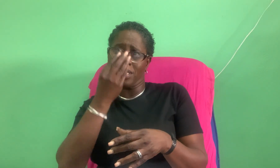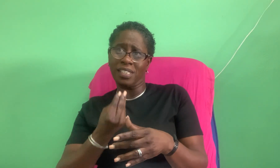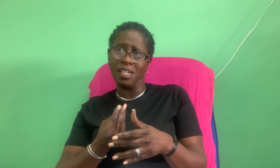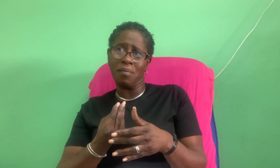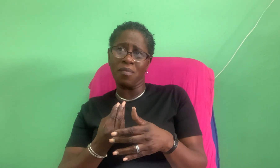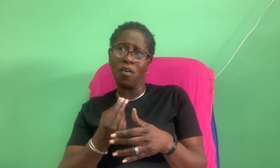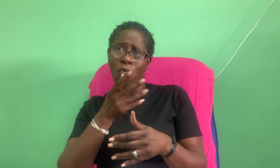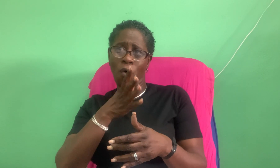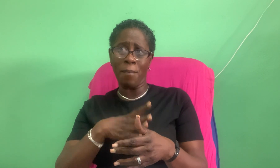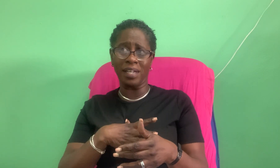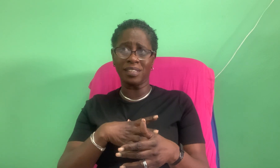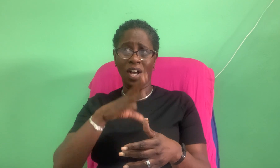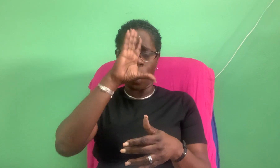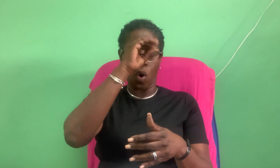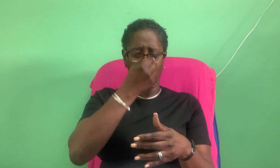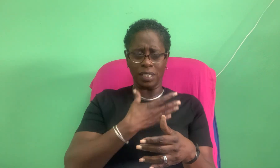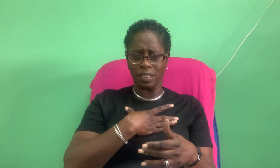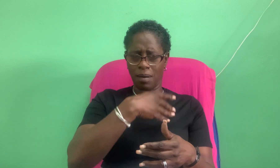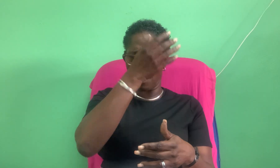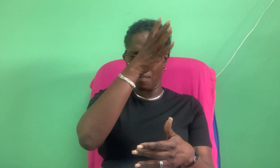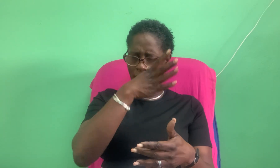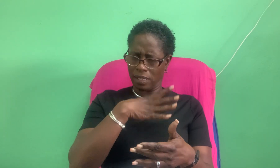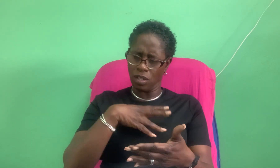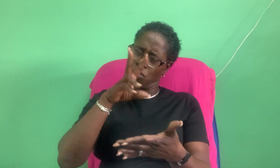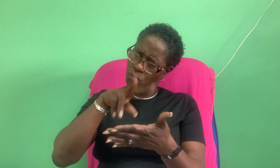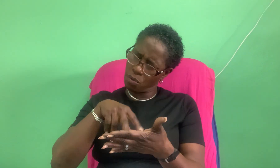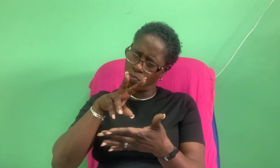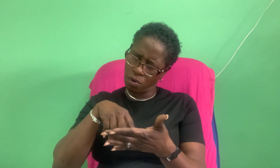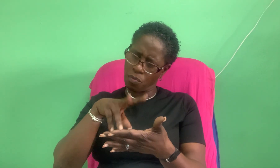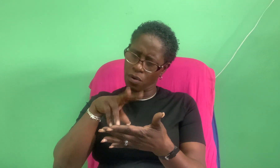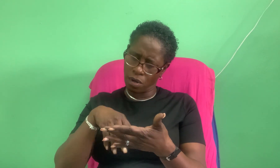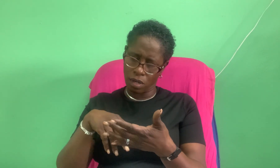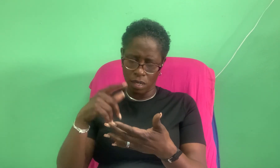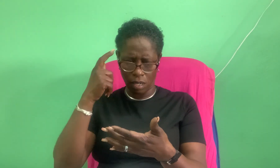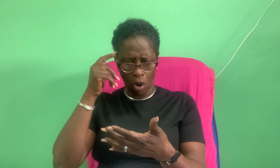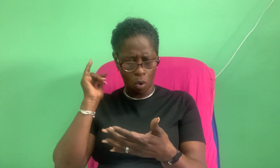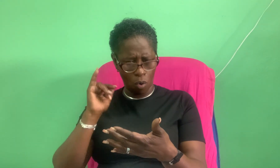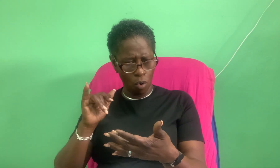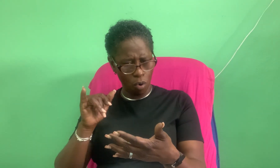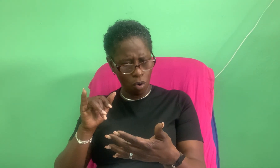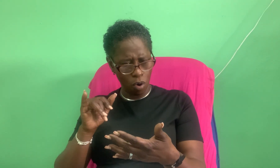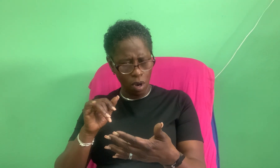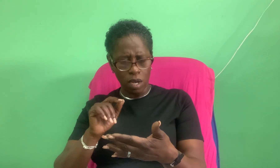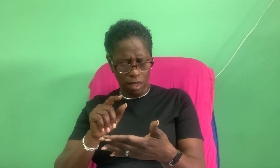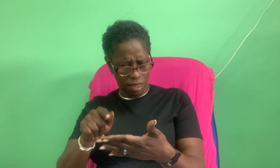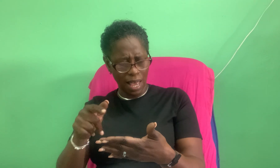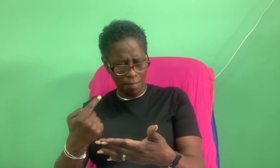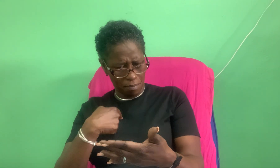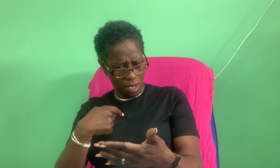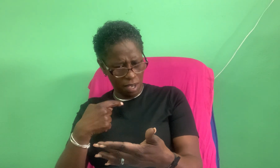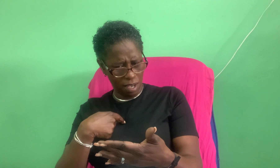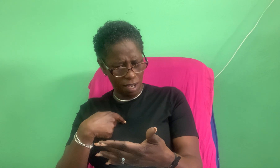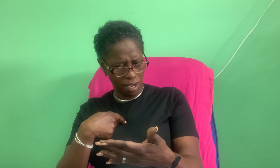autism presents in boys that I went through and was reading that and was like, oh, this actually is describing a lot of